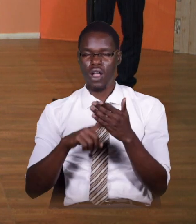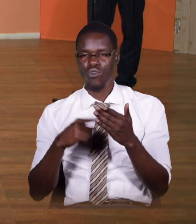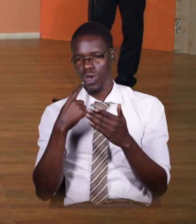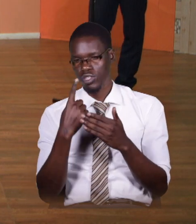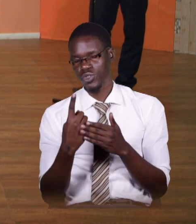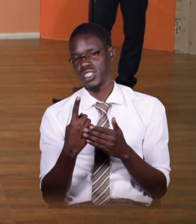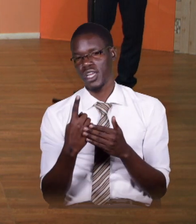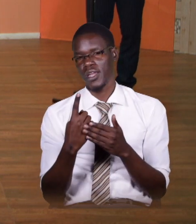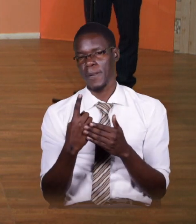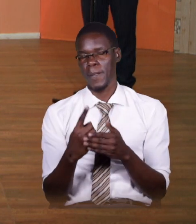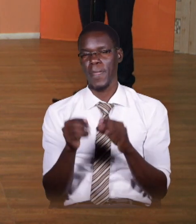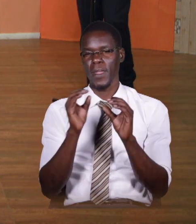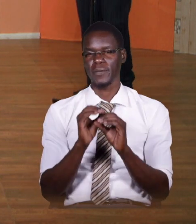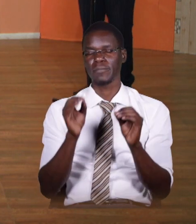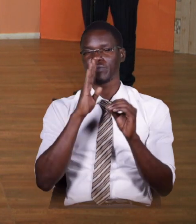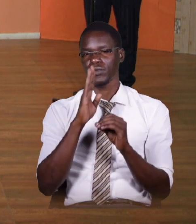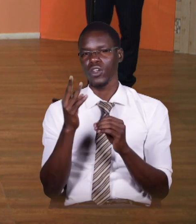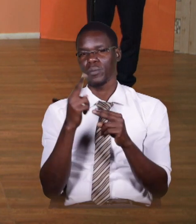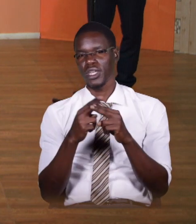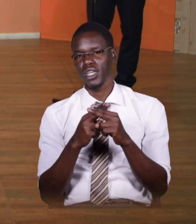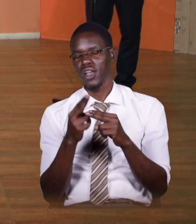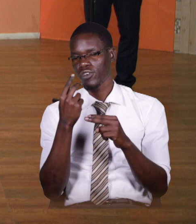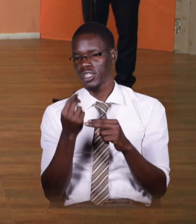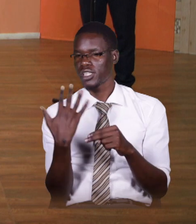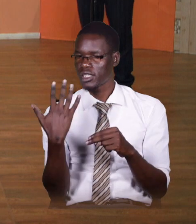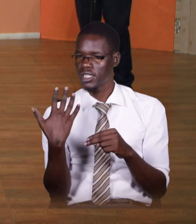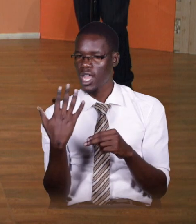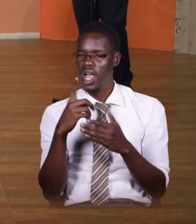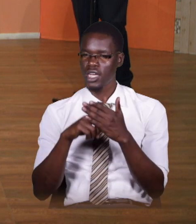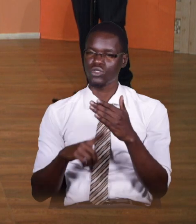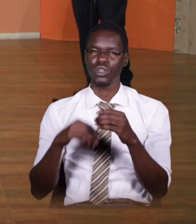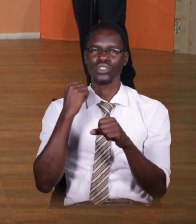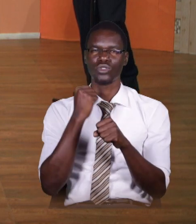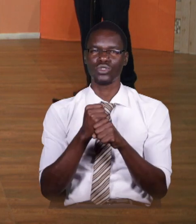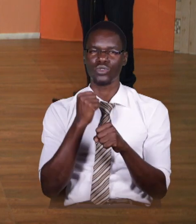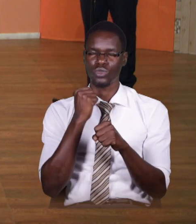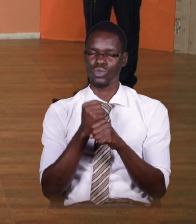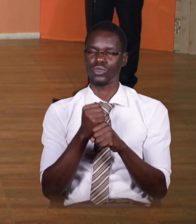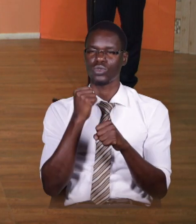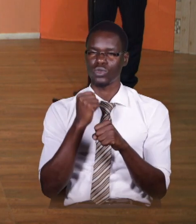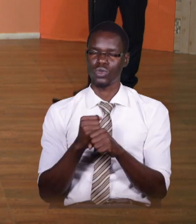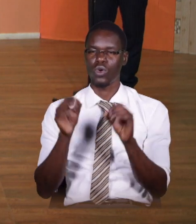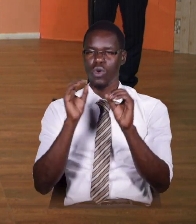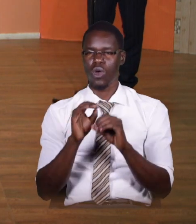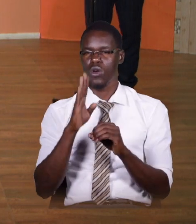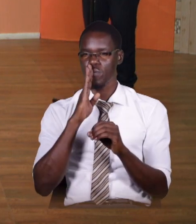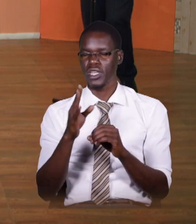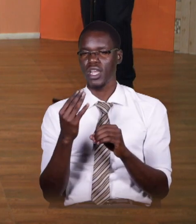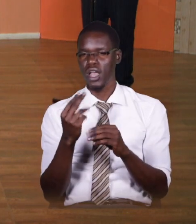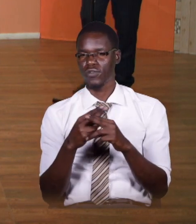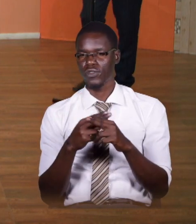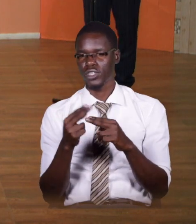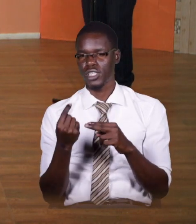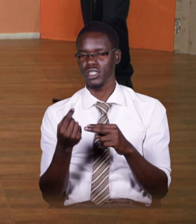little mouth, what you speak. Oh, be careful, little hands, what you do. Oh,